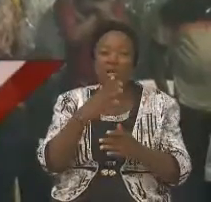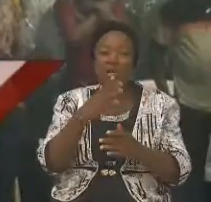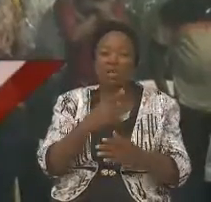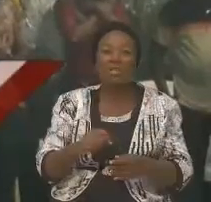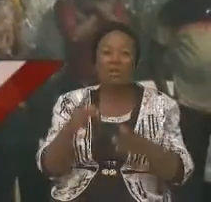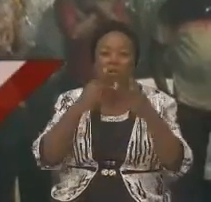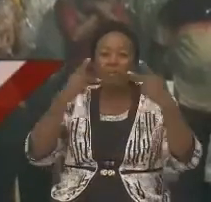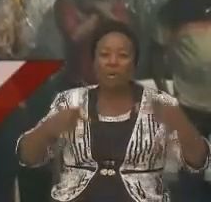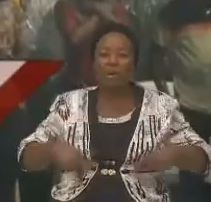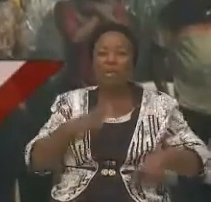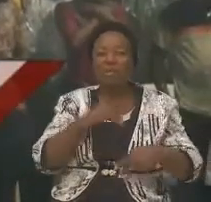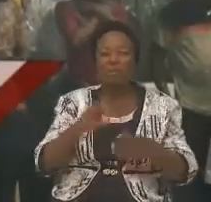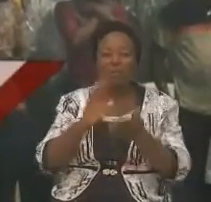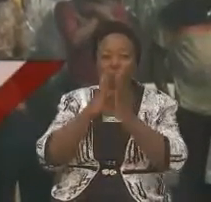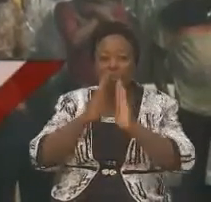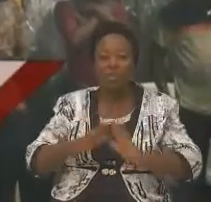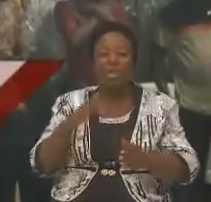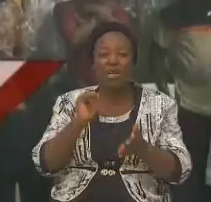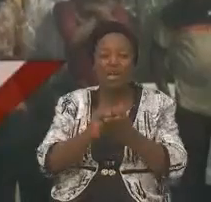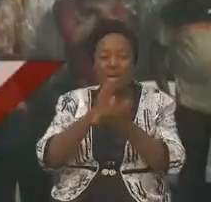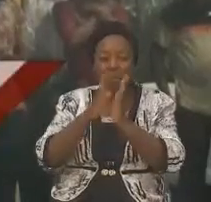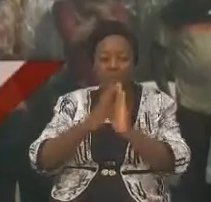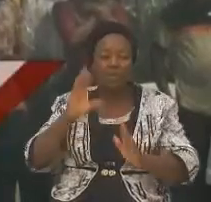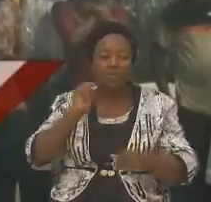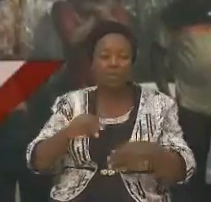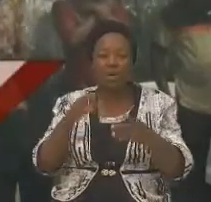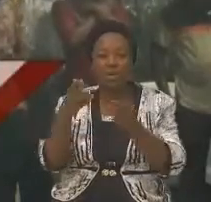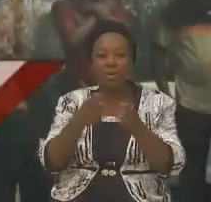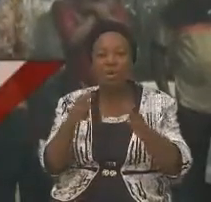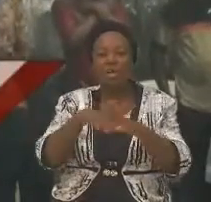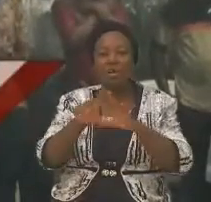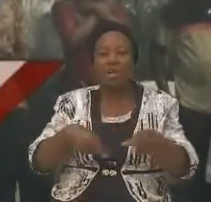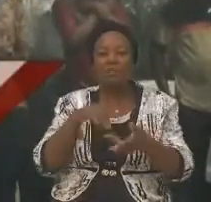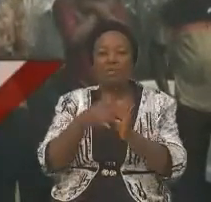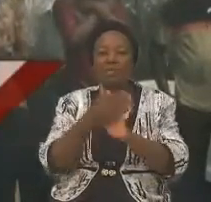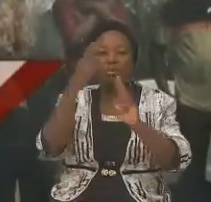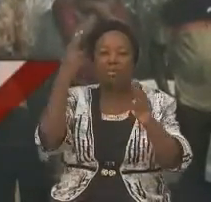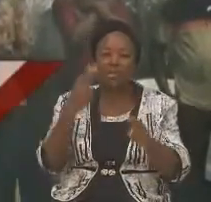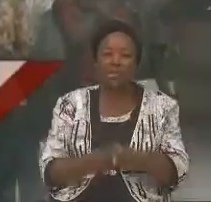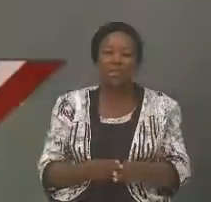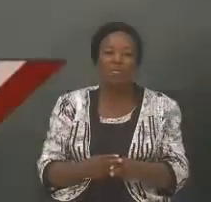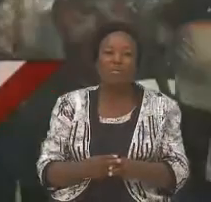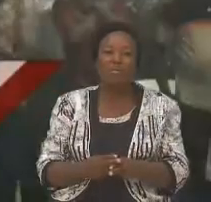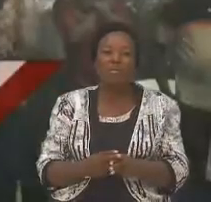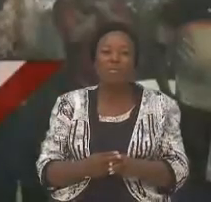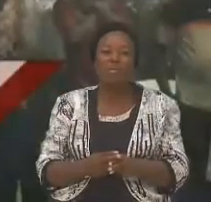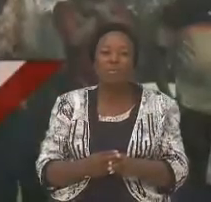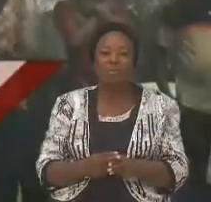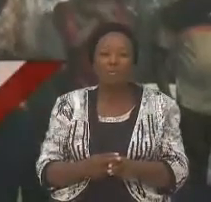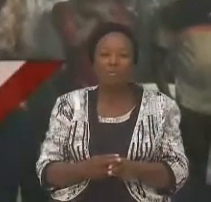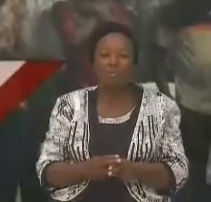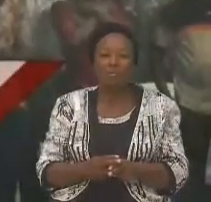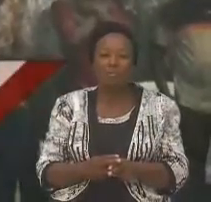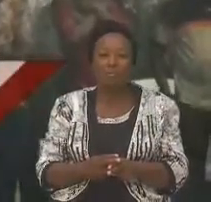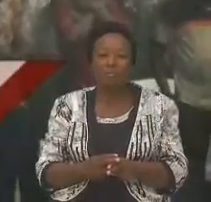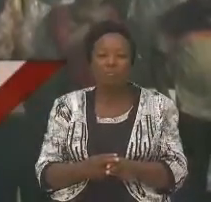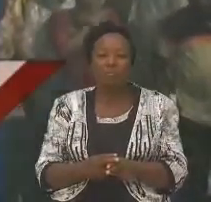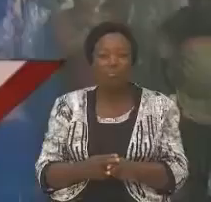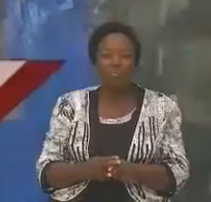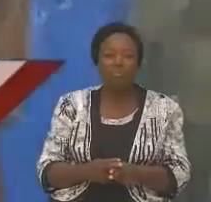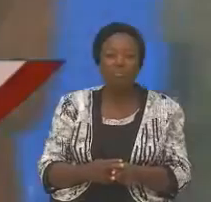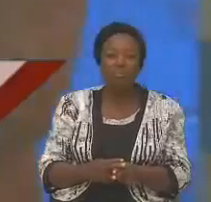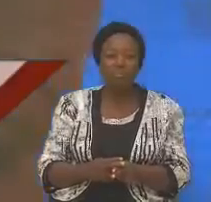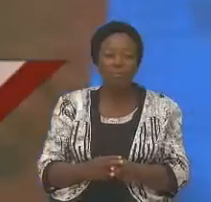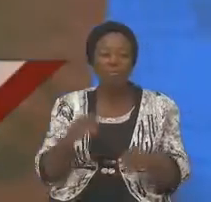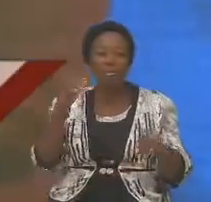with Jesus, the Prince of Peace, that peace will reign in your heart in Jesus' name. In